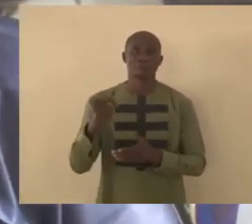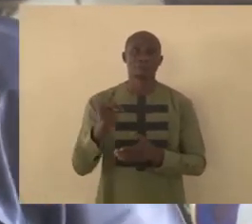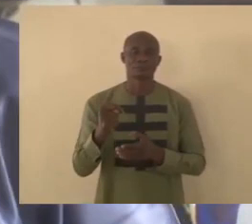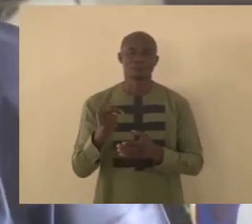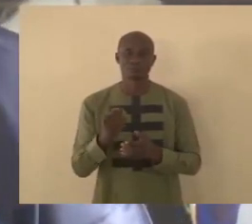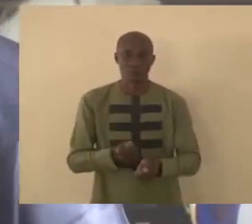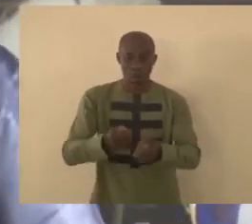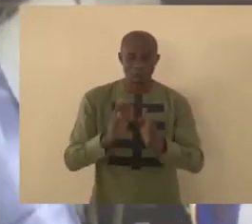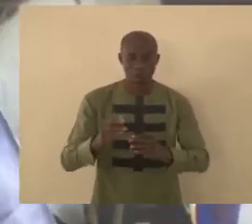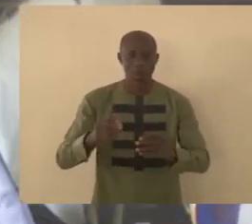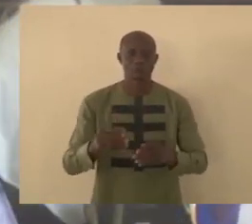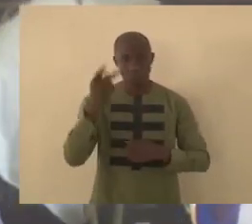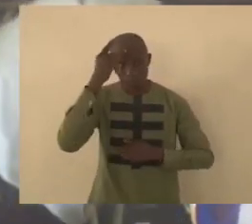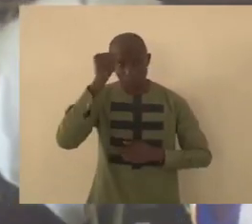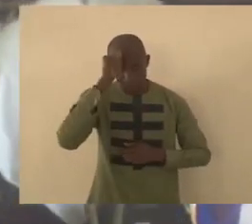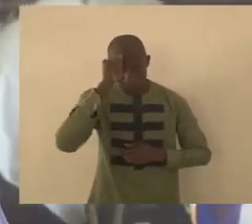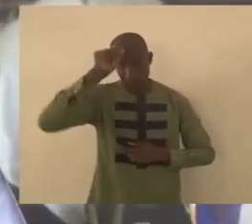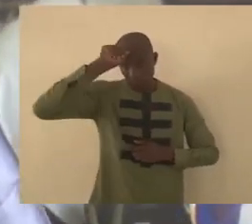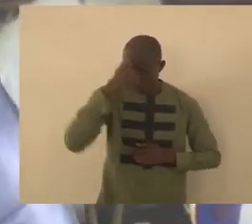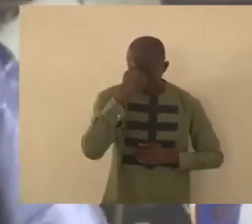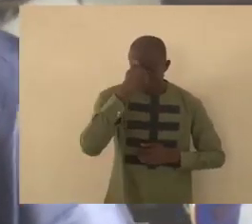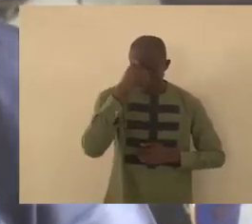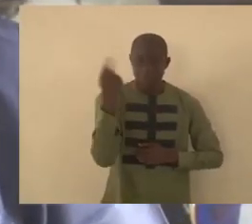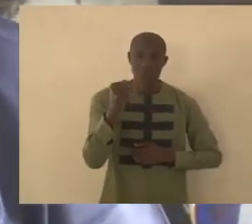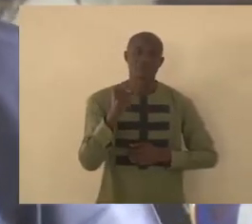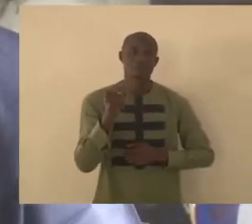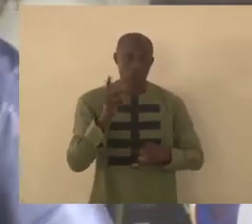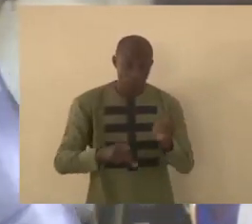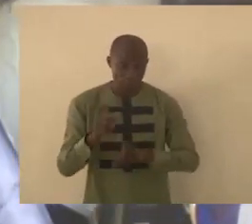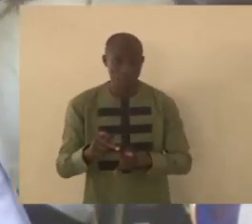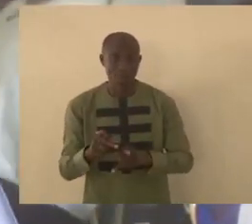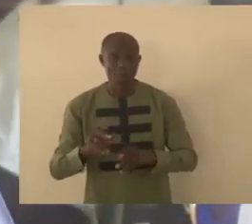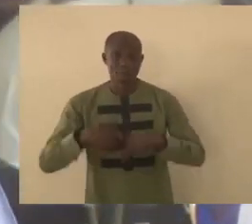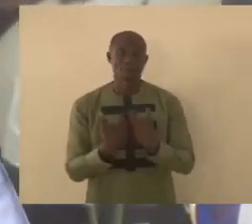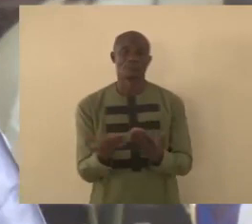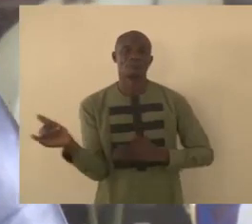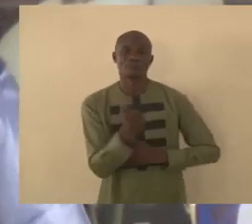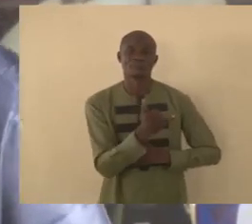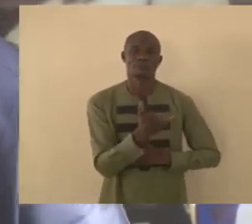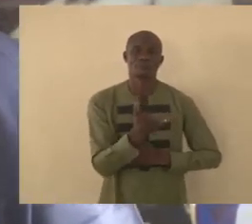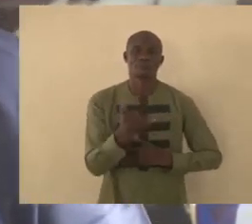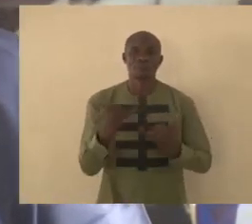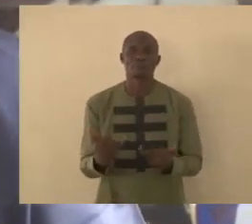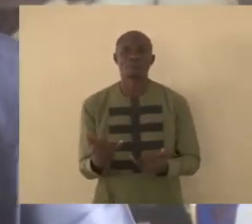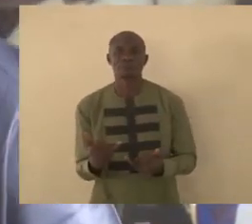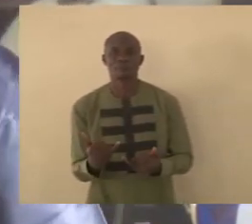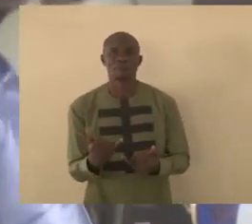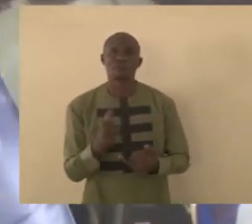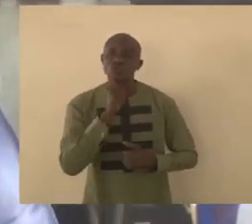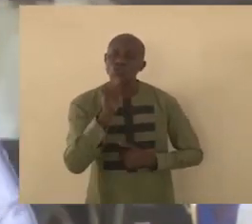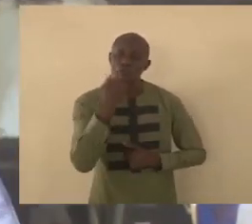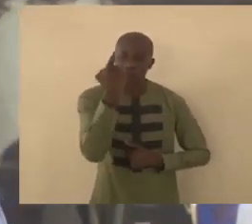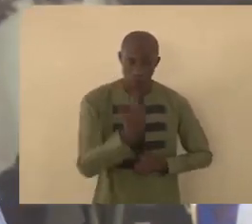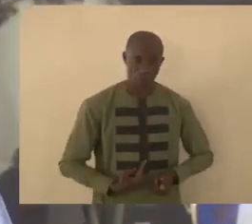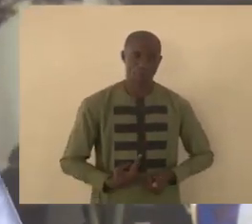the Apostle Paul, you know, reminded the Thessalonians how they now,